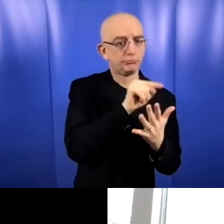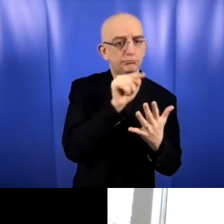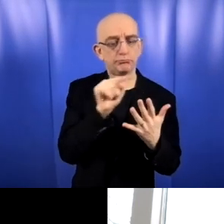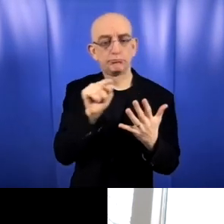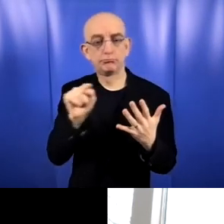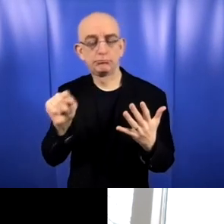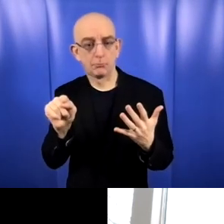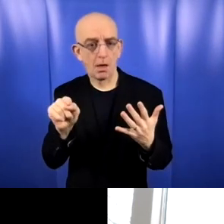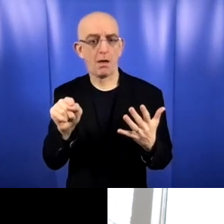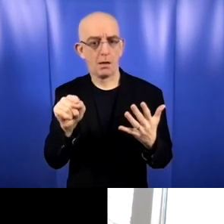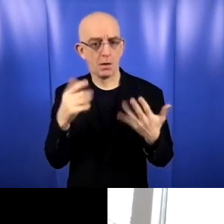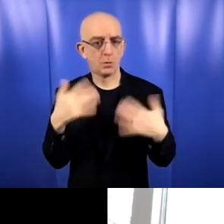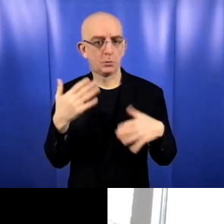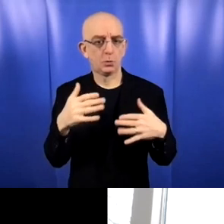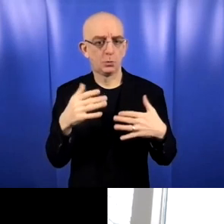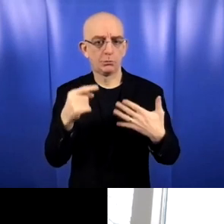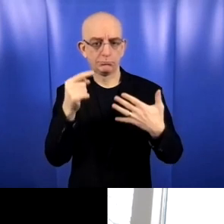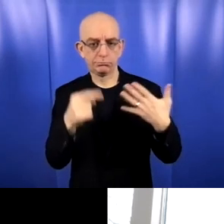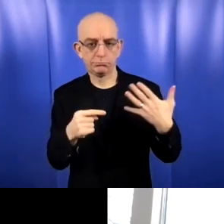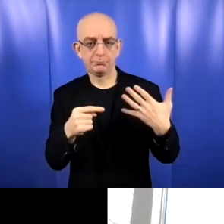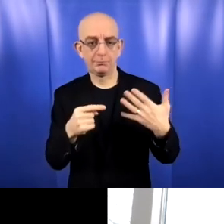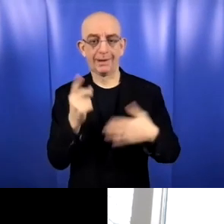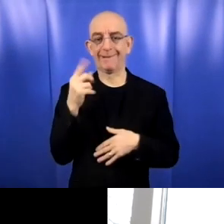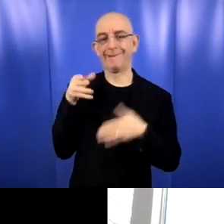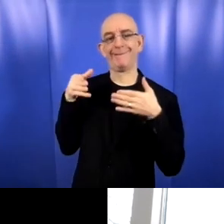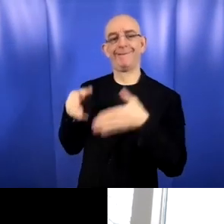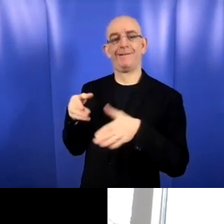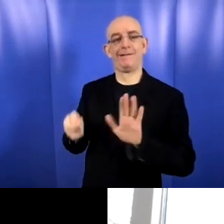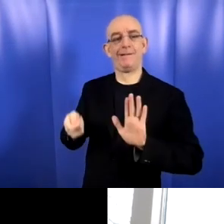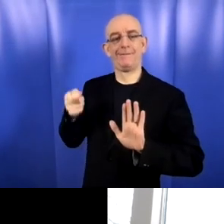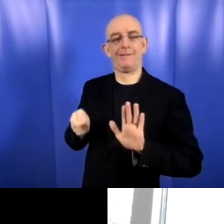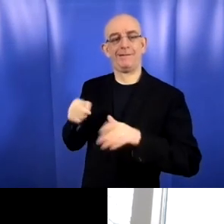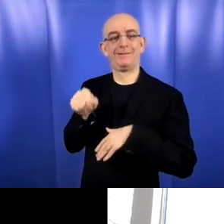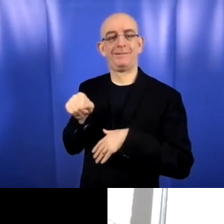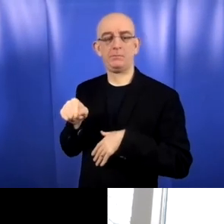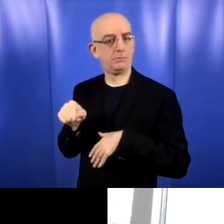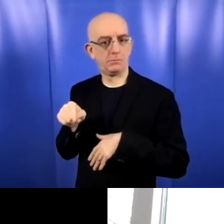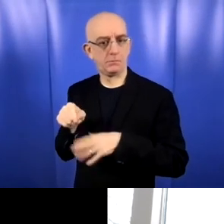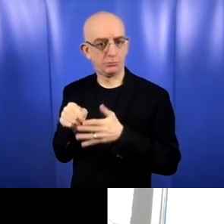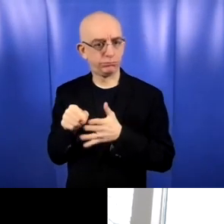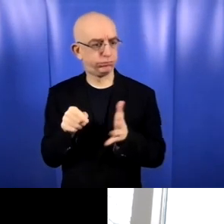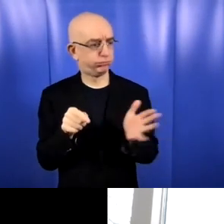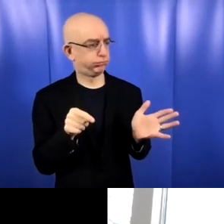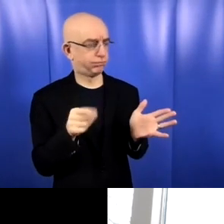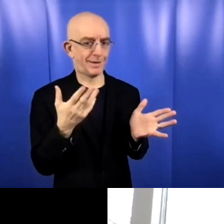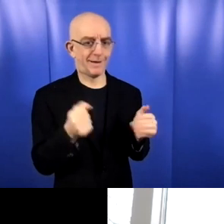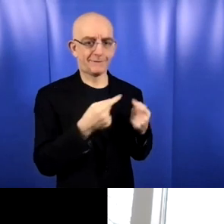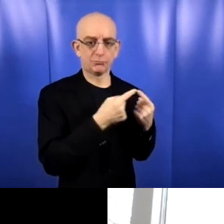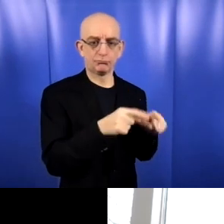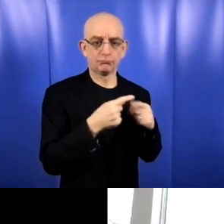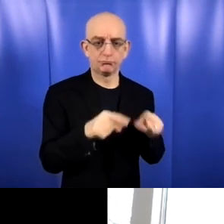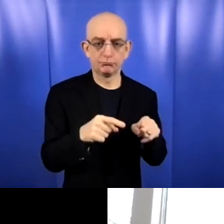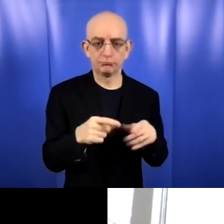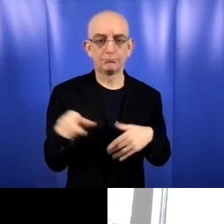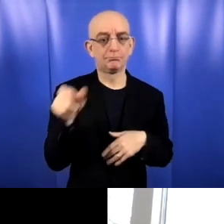It's international human rights law. It's the international law of armed conflict. It's sustainable development goals, all of which are